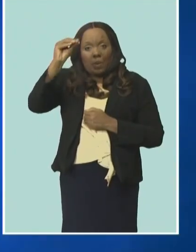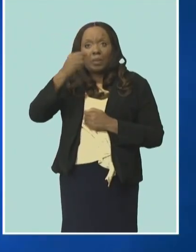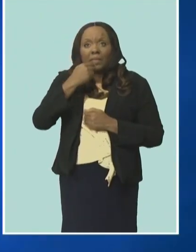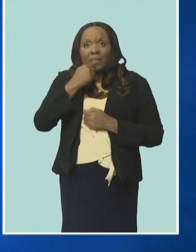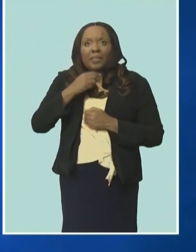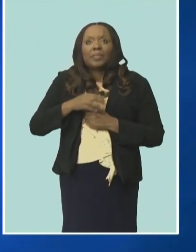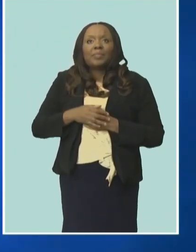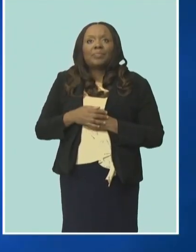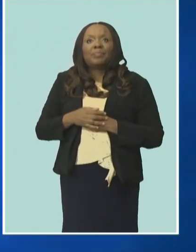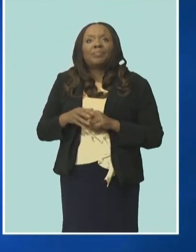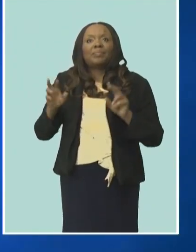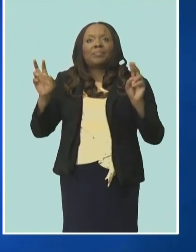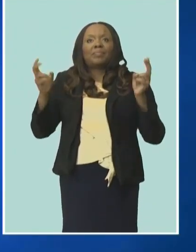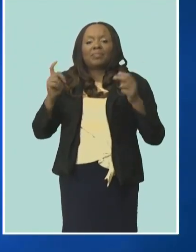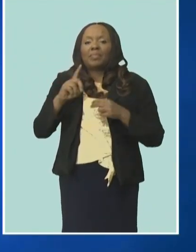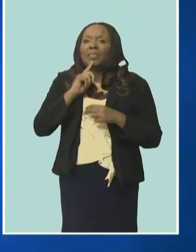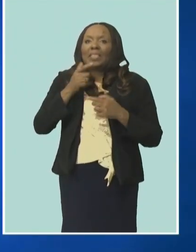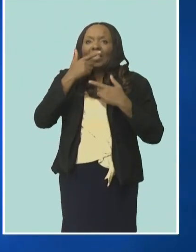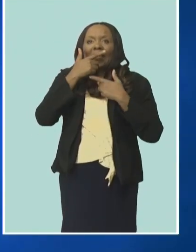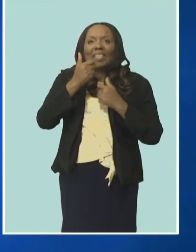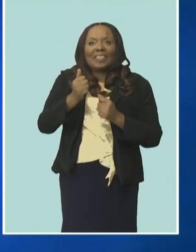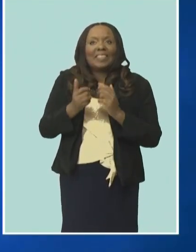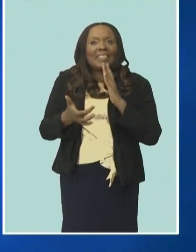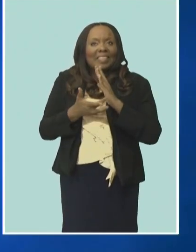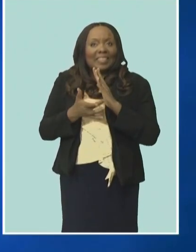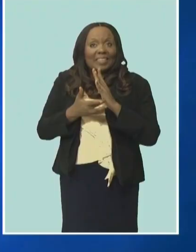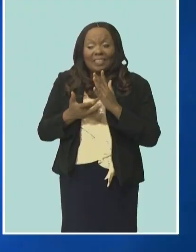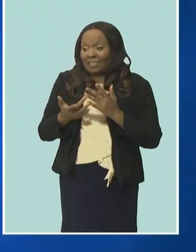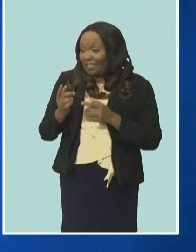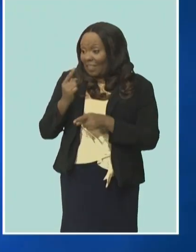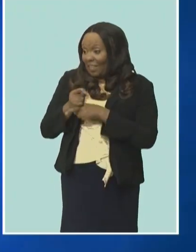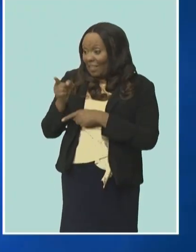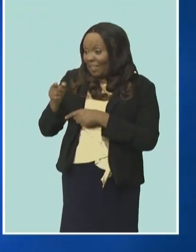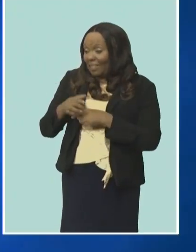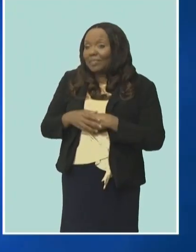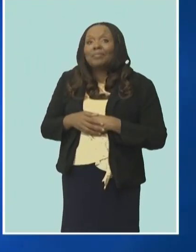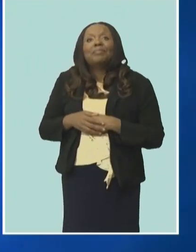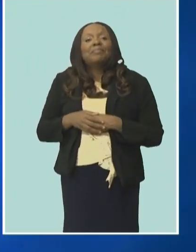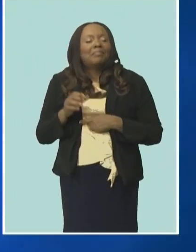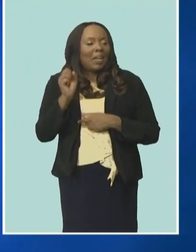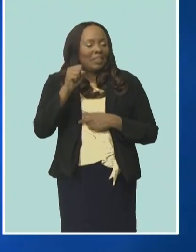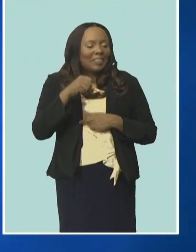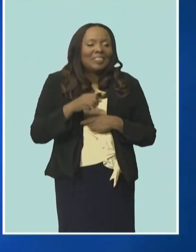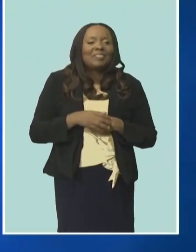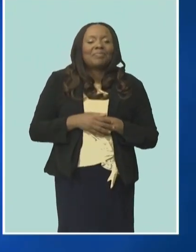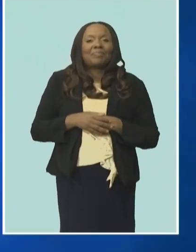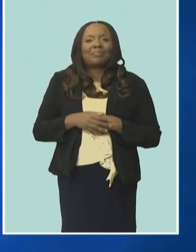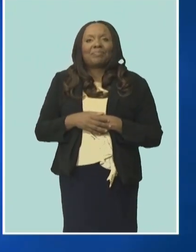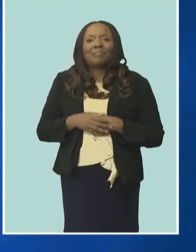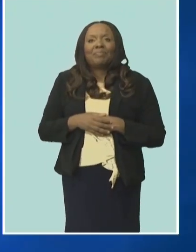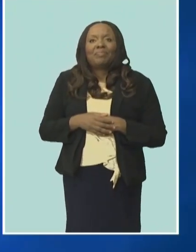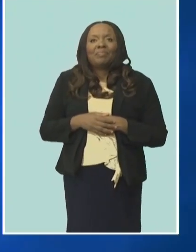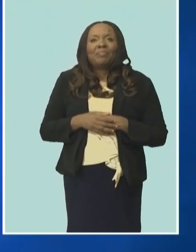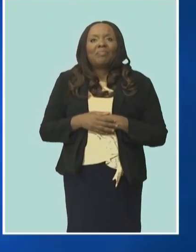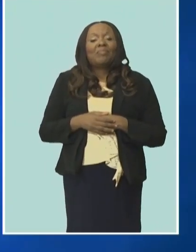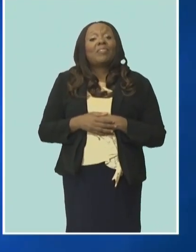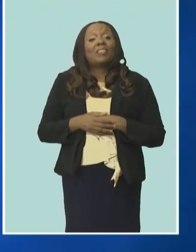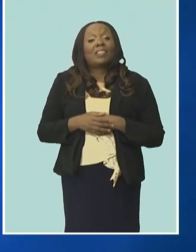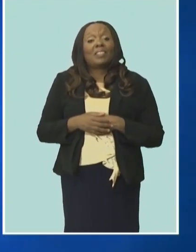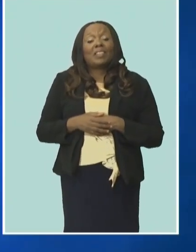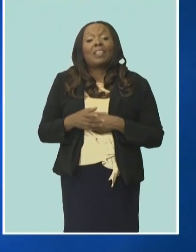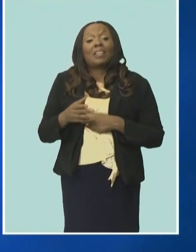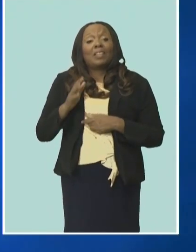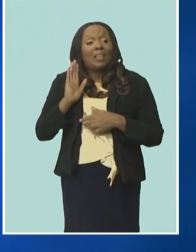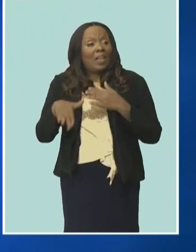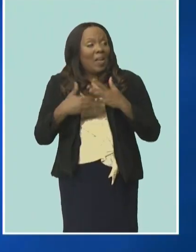it's an interesting bit of technology. Did I quote you right, Edward? Yes. And so they are already